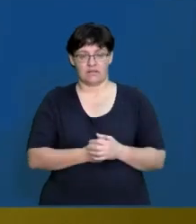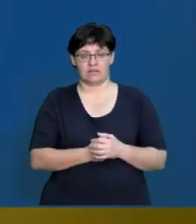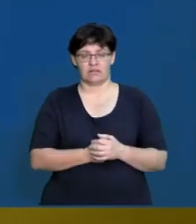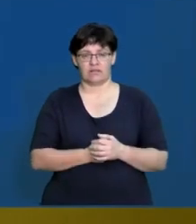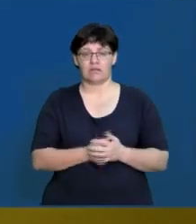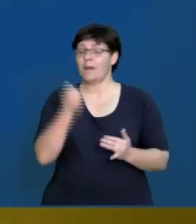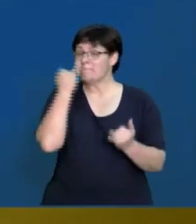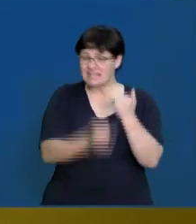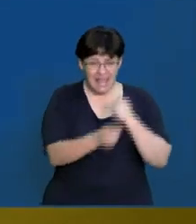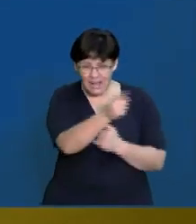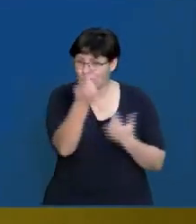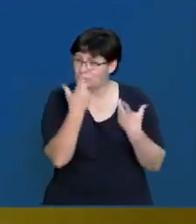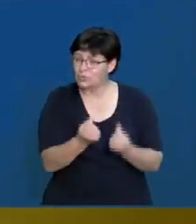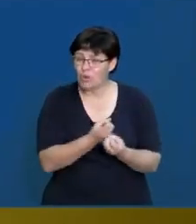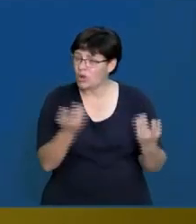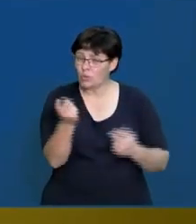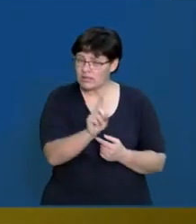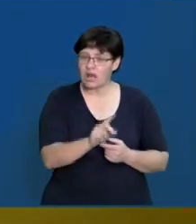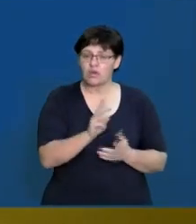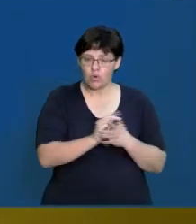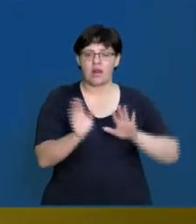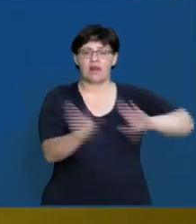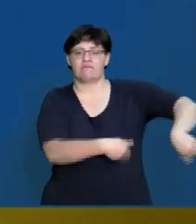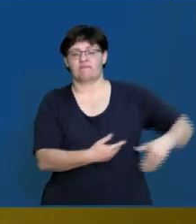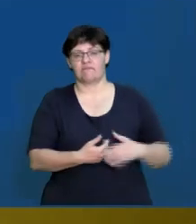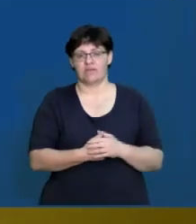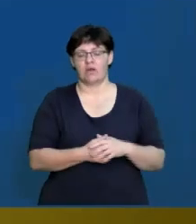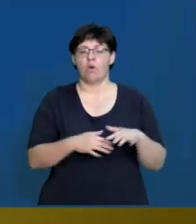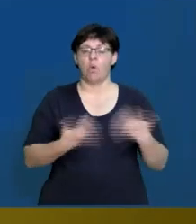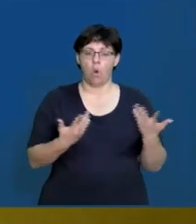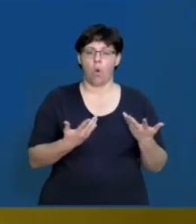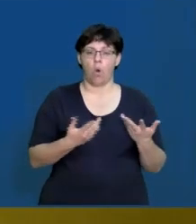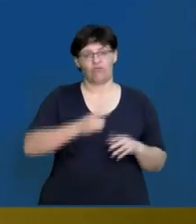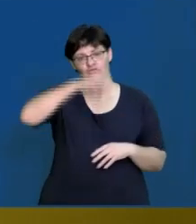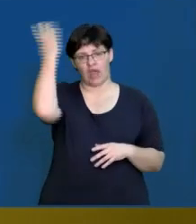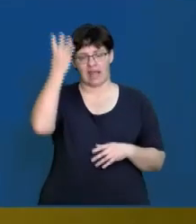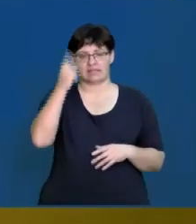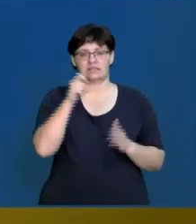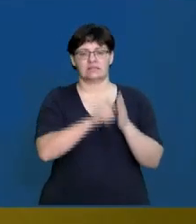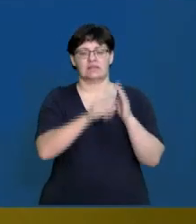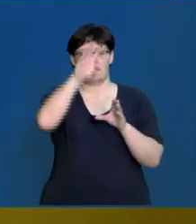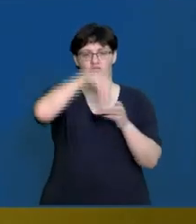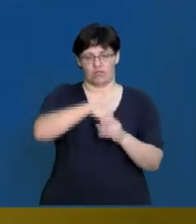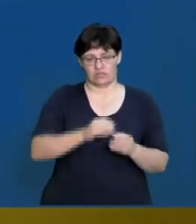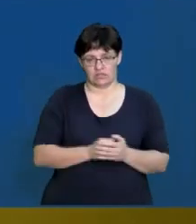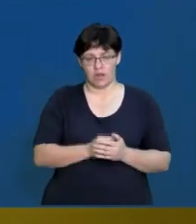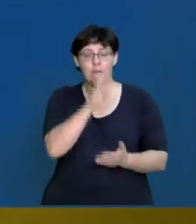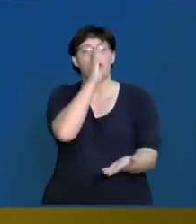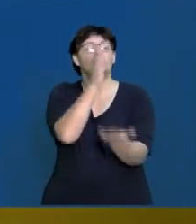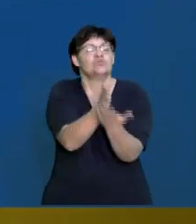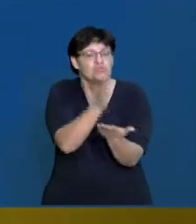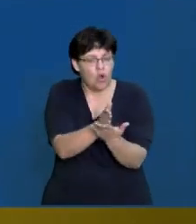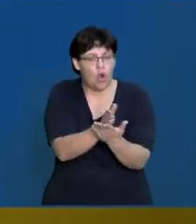5 points there. The mistake that a lot of you boys and girls make is you skip this question or you completely forget the question in the